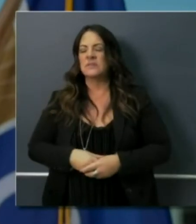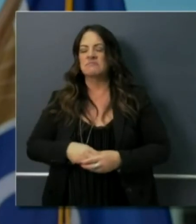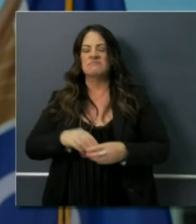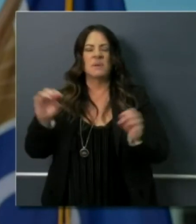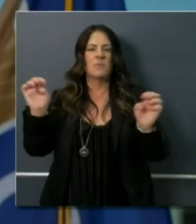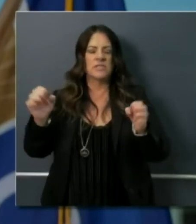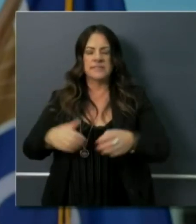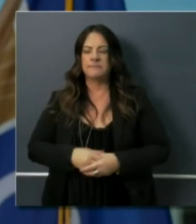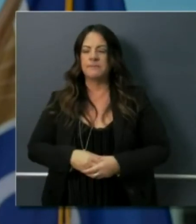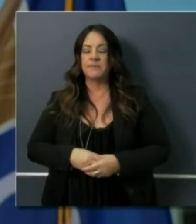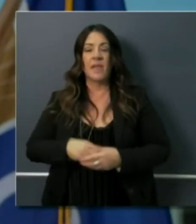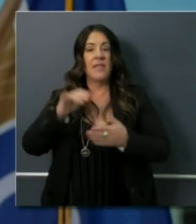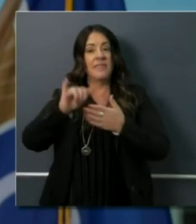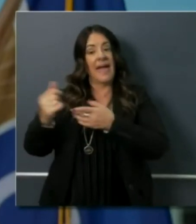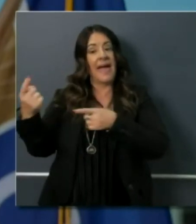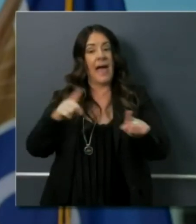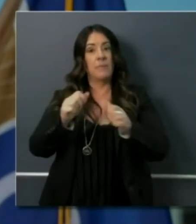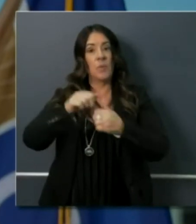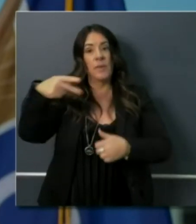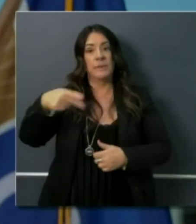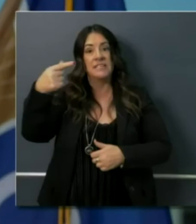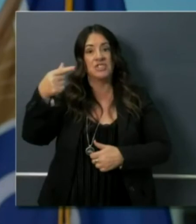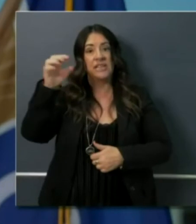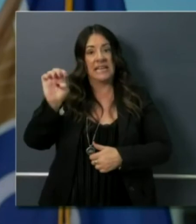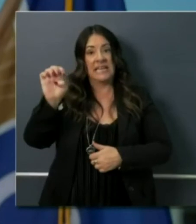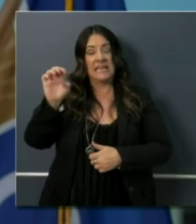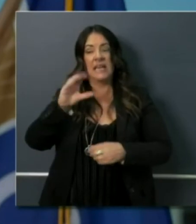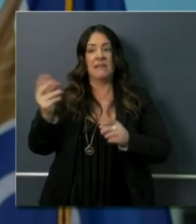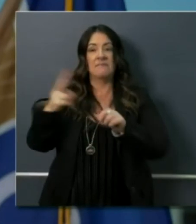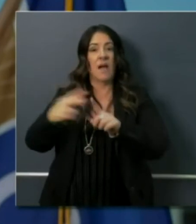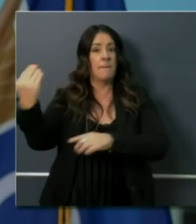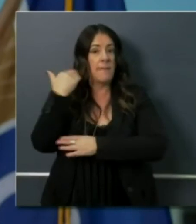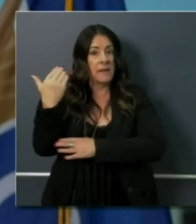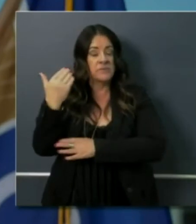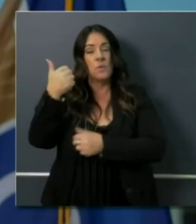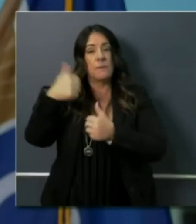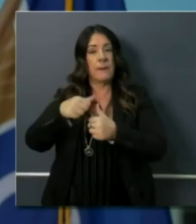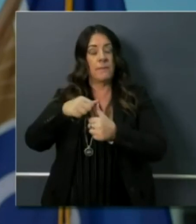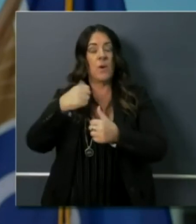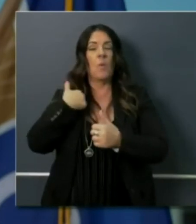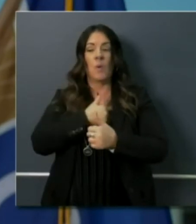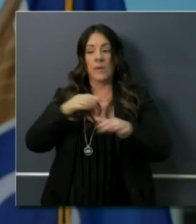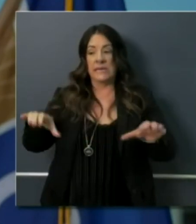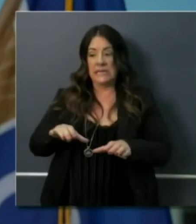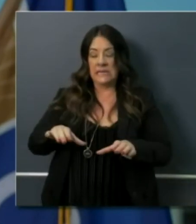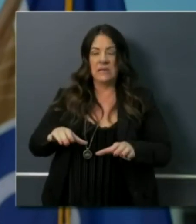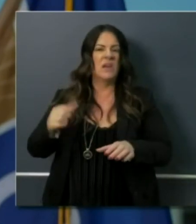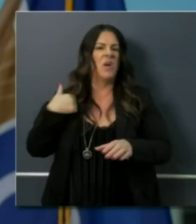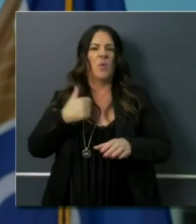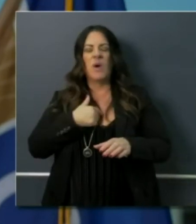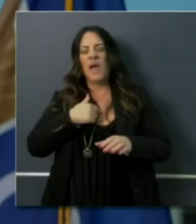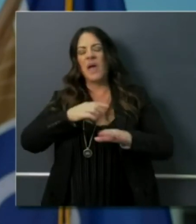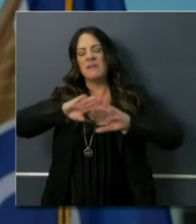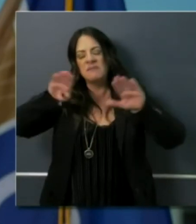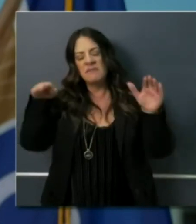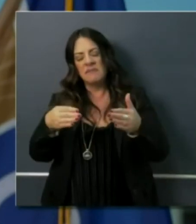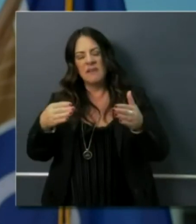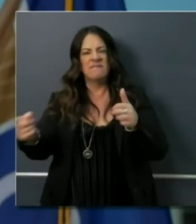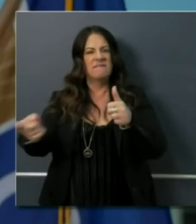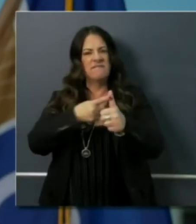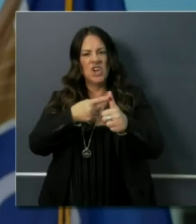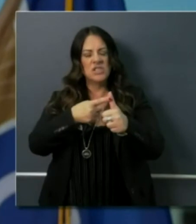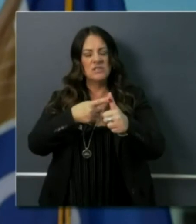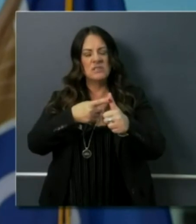with PG&E in this bankruptcy was predicated on completely reimagining a safety-first culture.